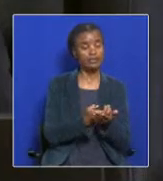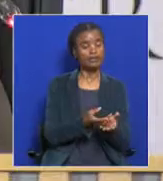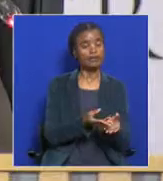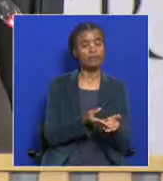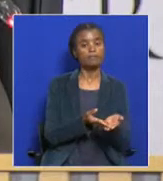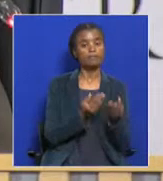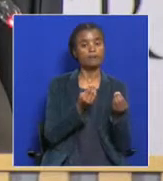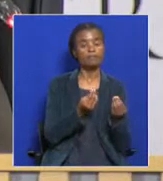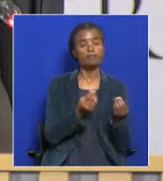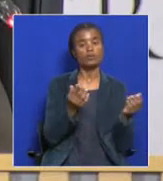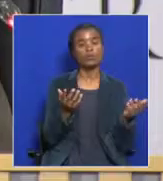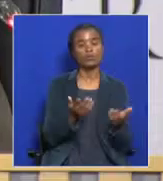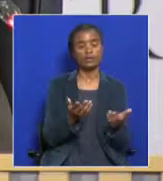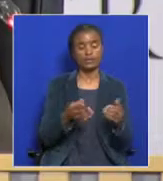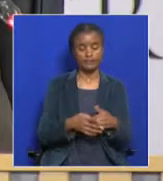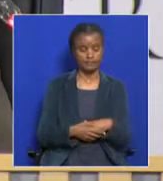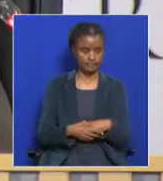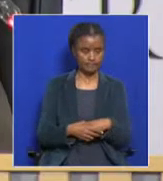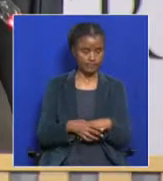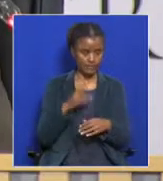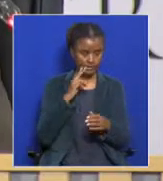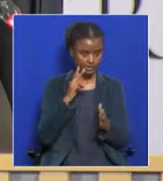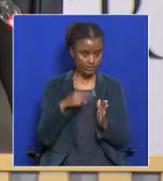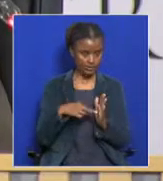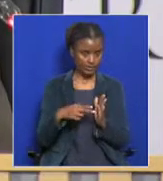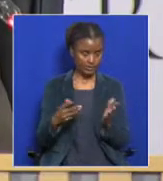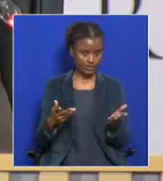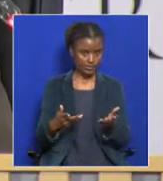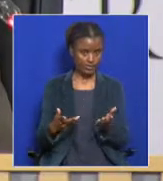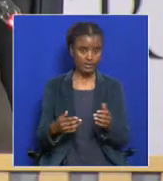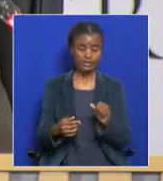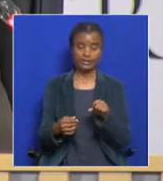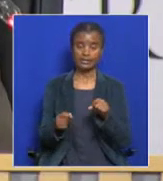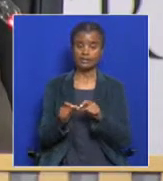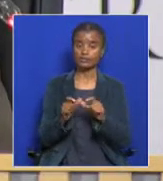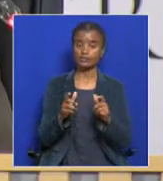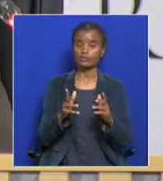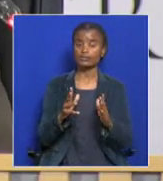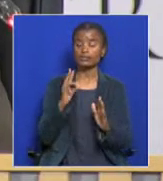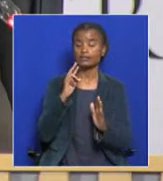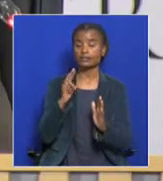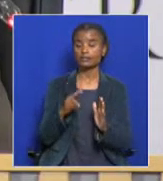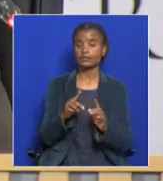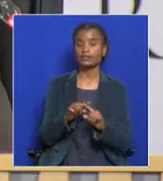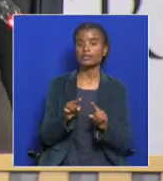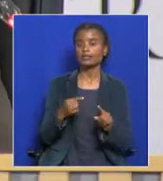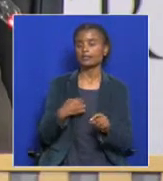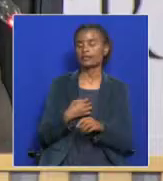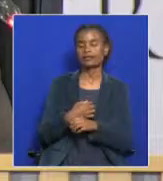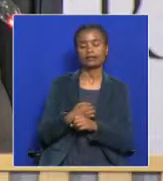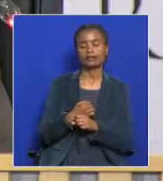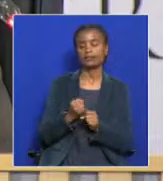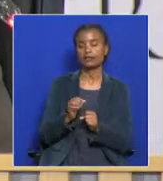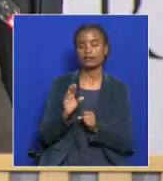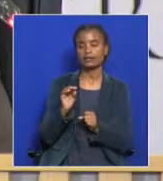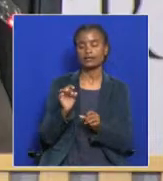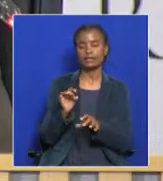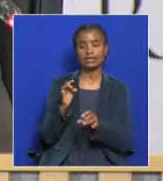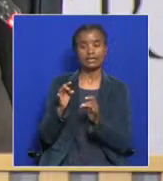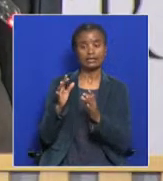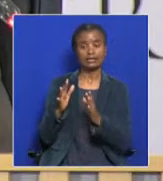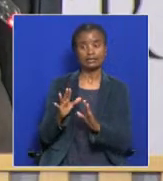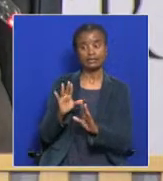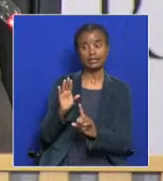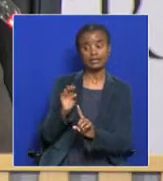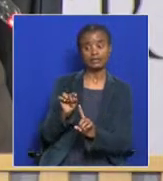You see where I'm reading? Yes, I see. Commissioner, there's no way I would ask an analyst, when do I destroy, or what